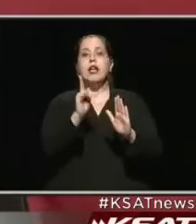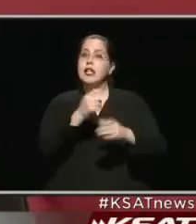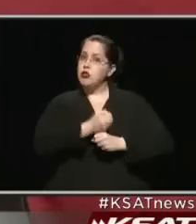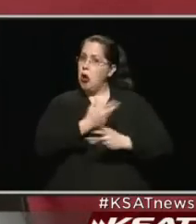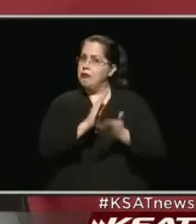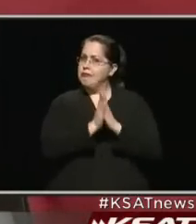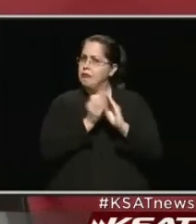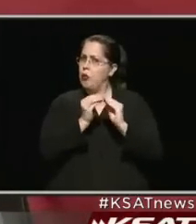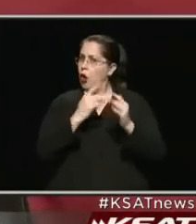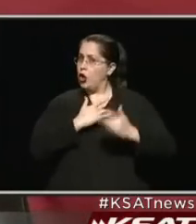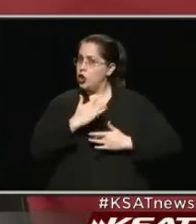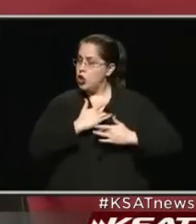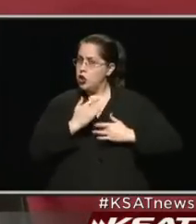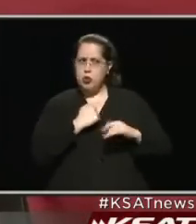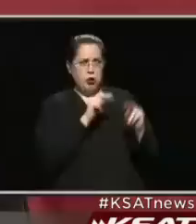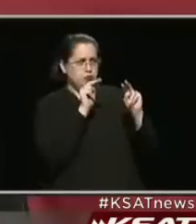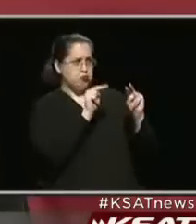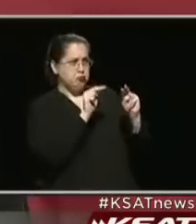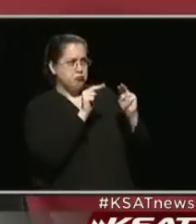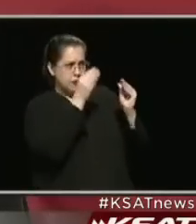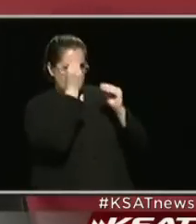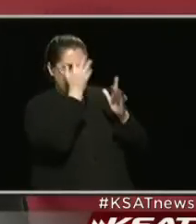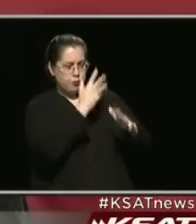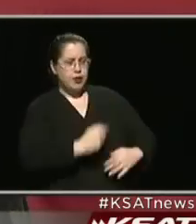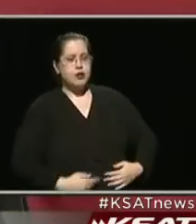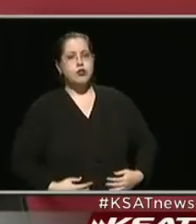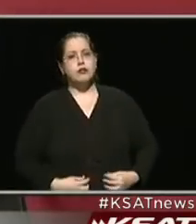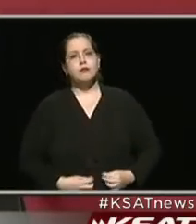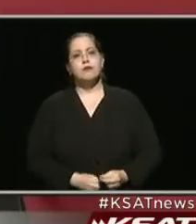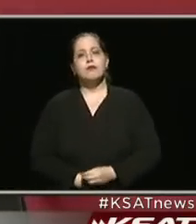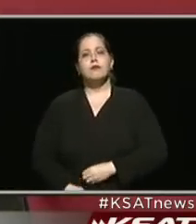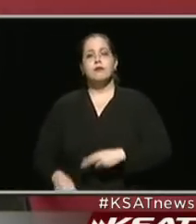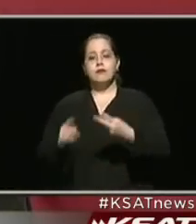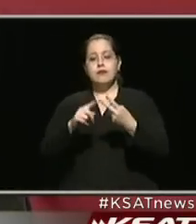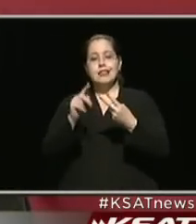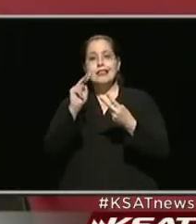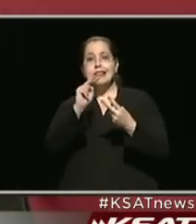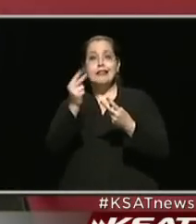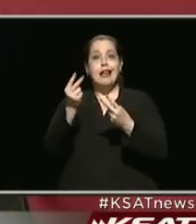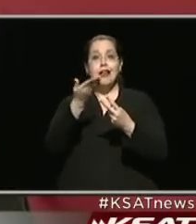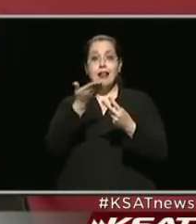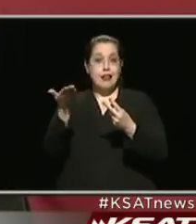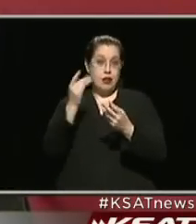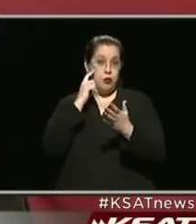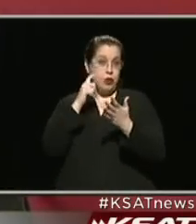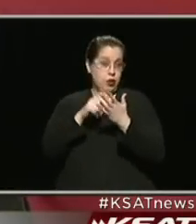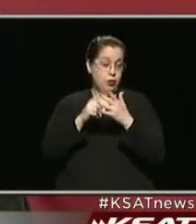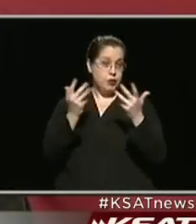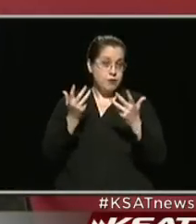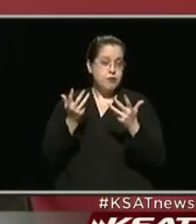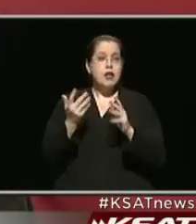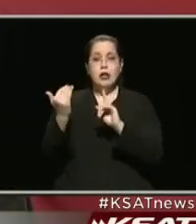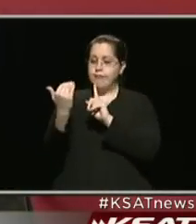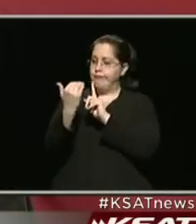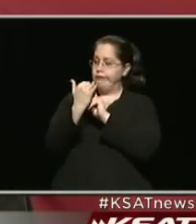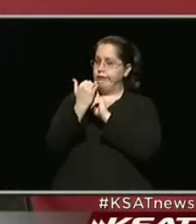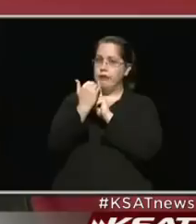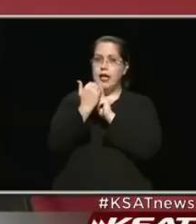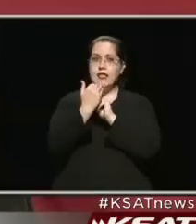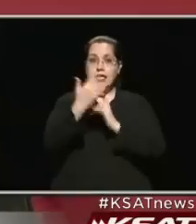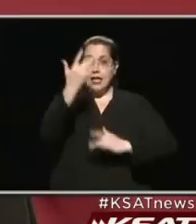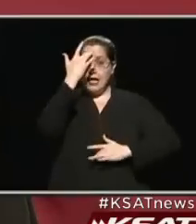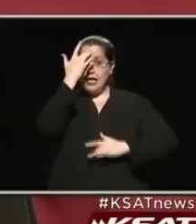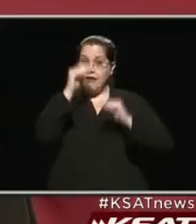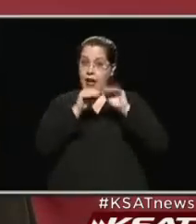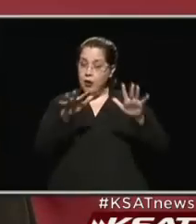for concern, so we were watching that data closely. The second takeaway from this is that it reminds us all that the virus